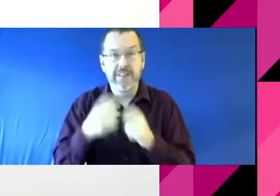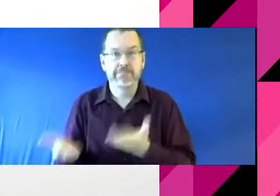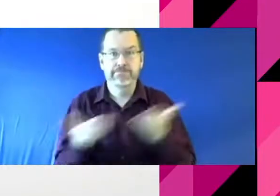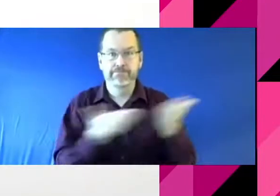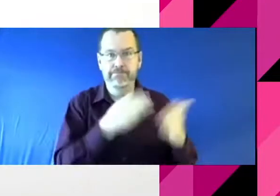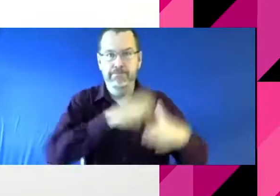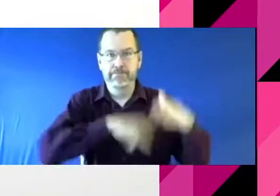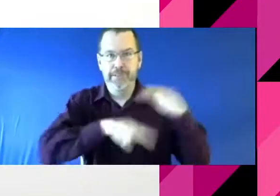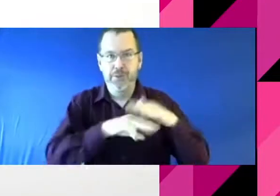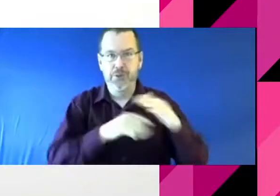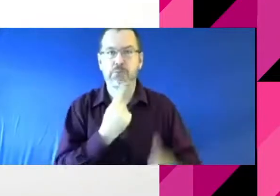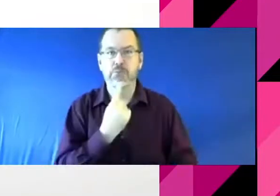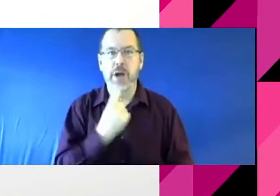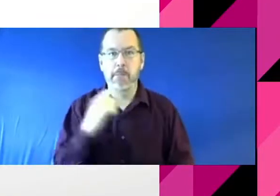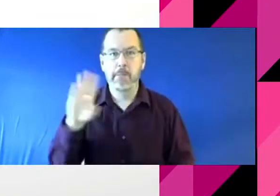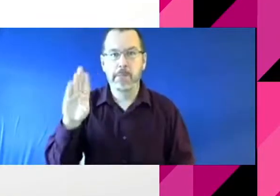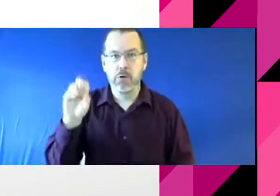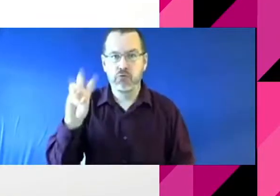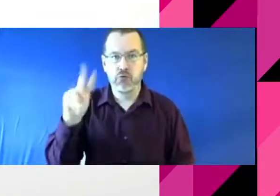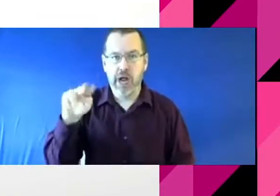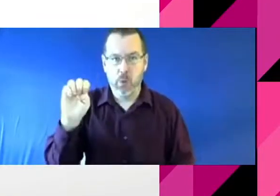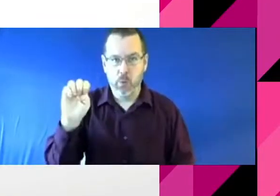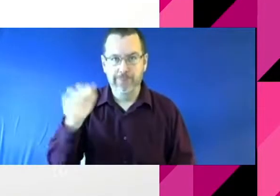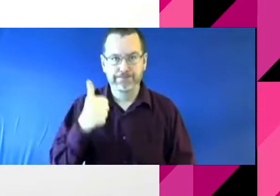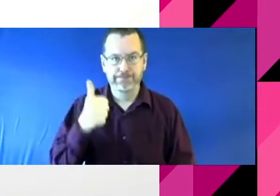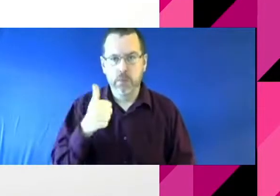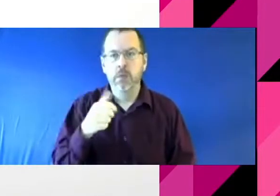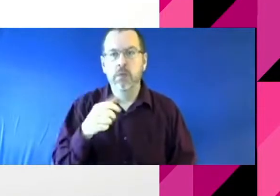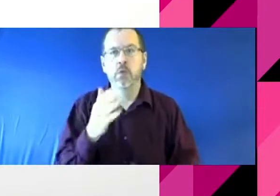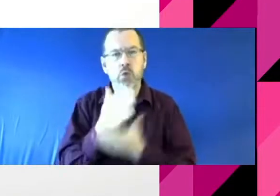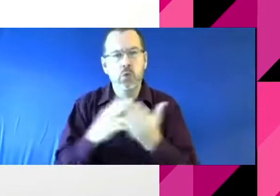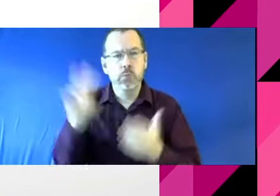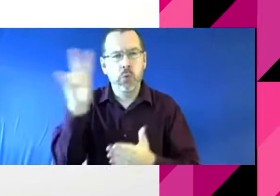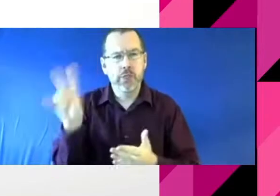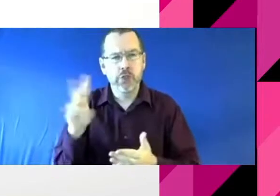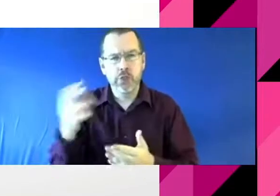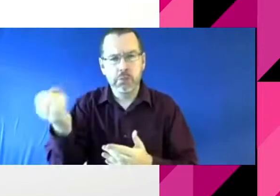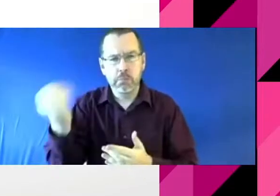Brown. So I have a couple submitted